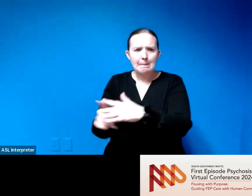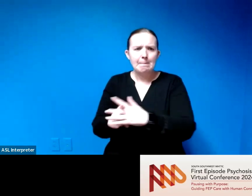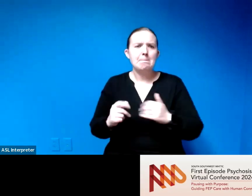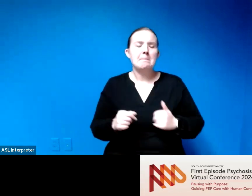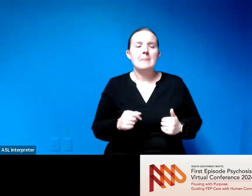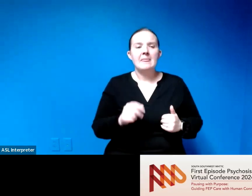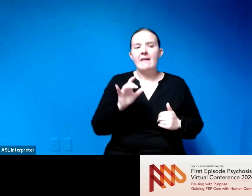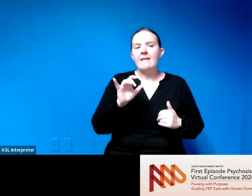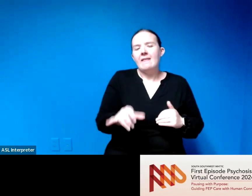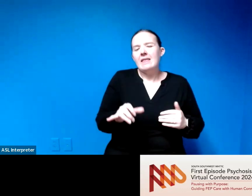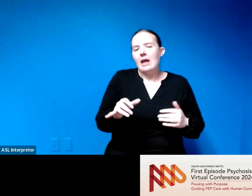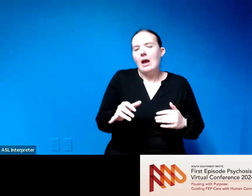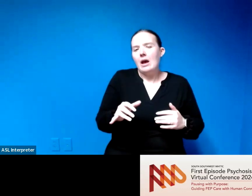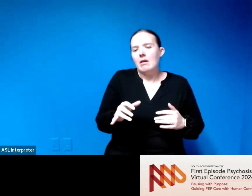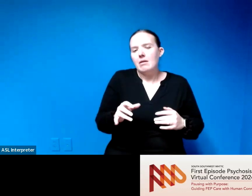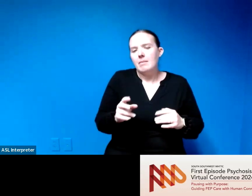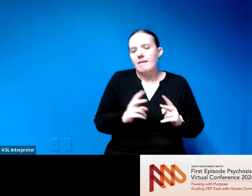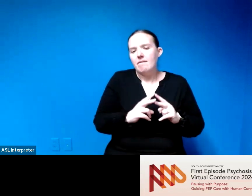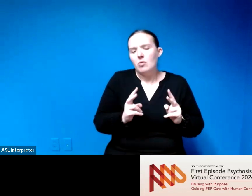something that this has been very,